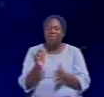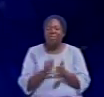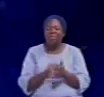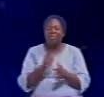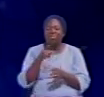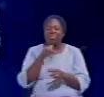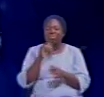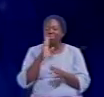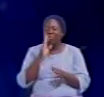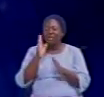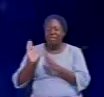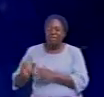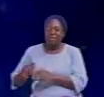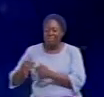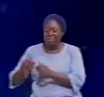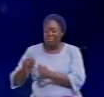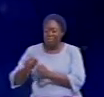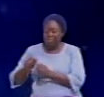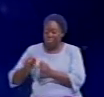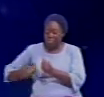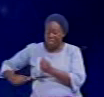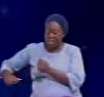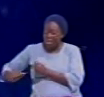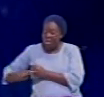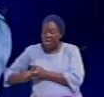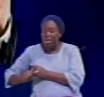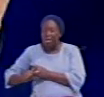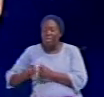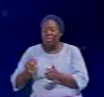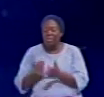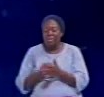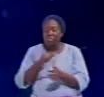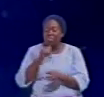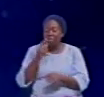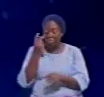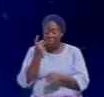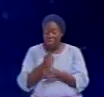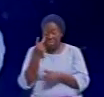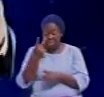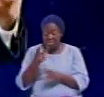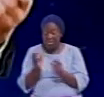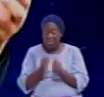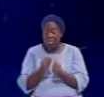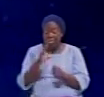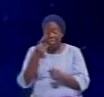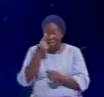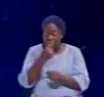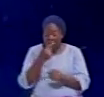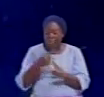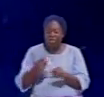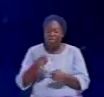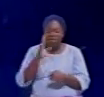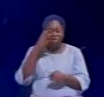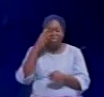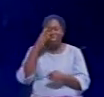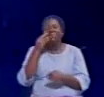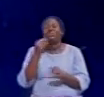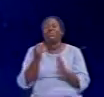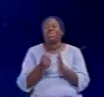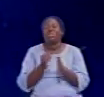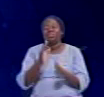behind. That you will not just see with your eyes. You will experience. You will experience it for